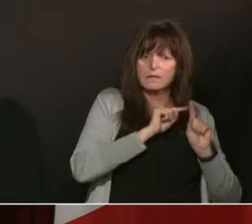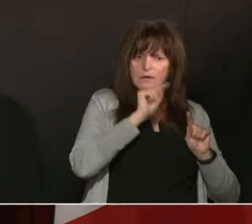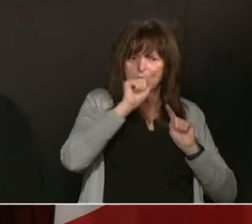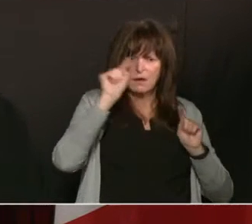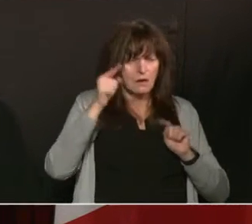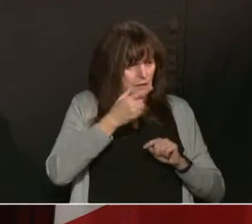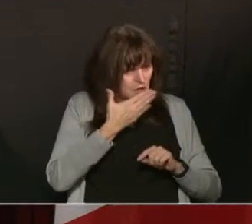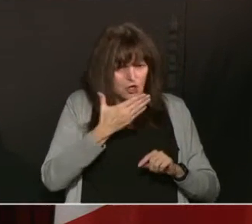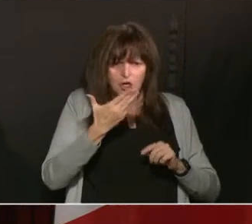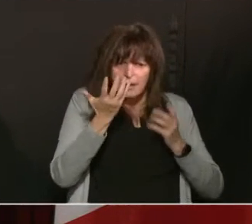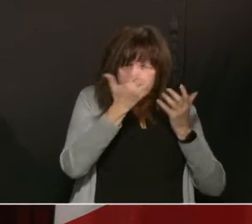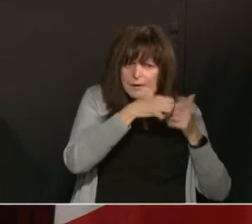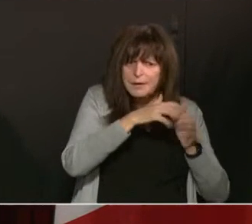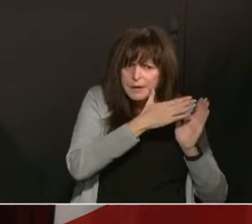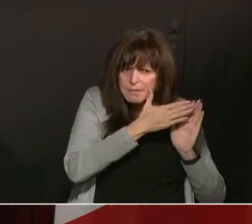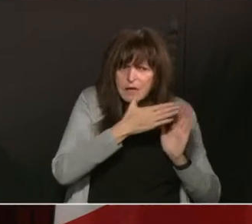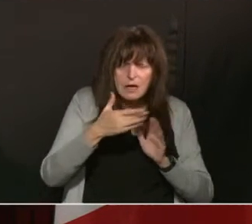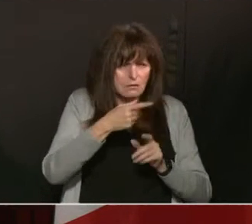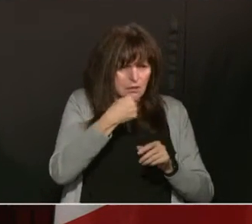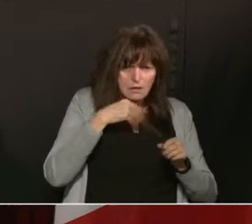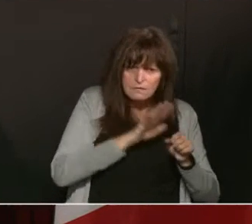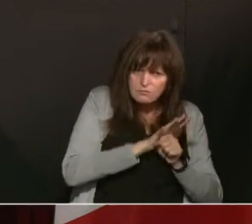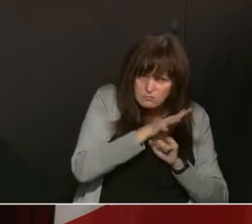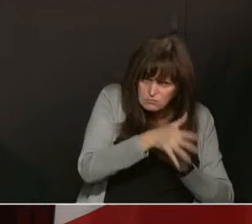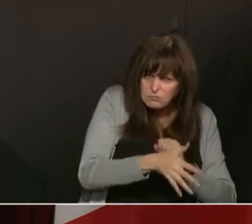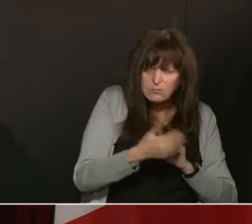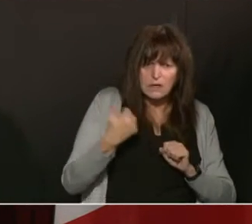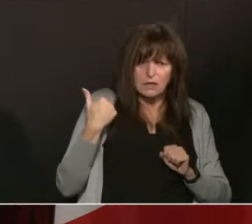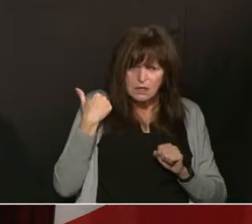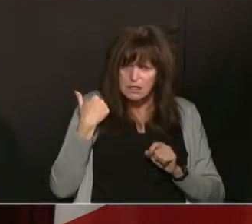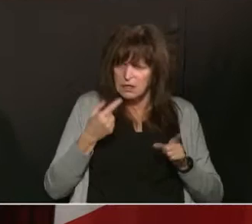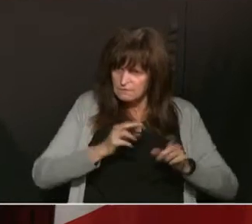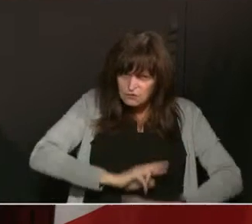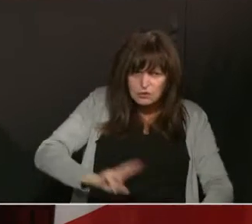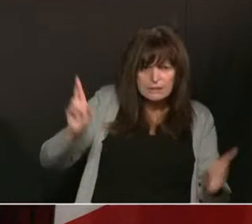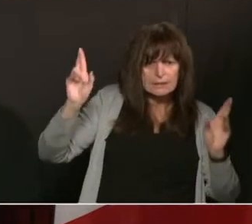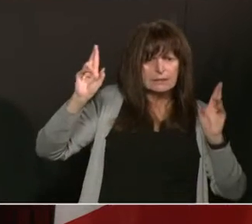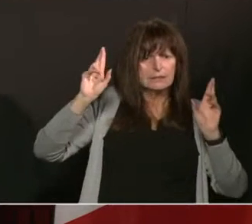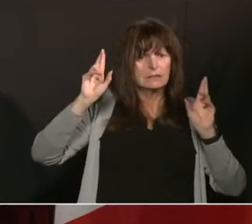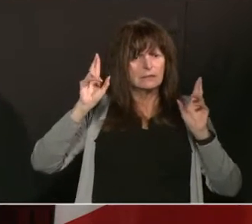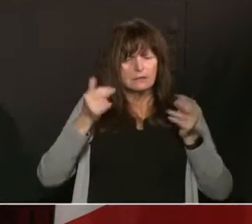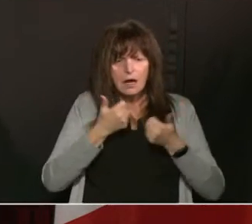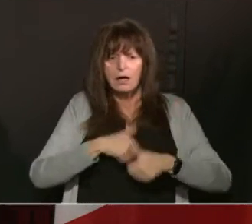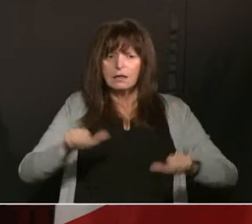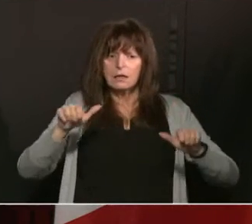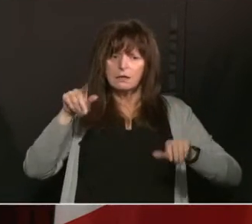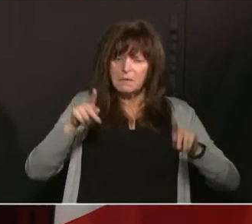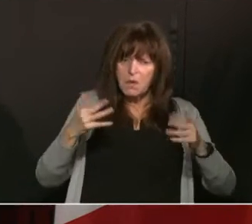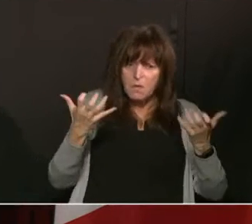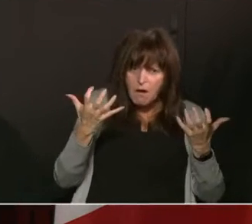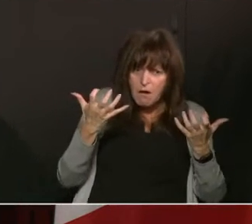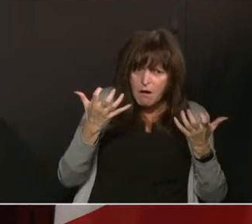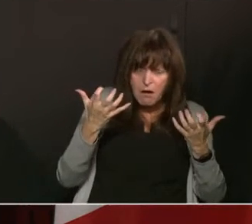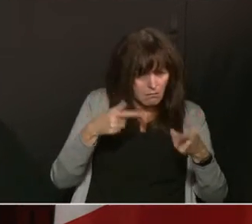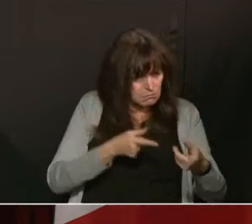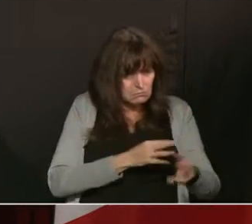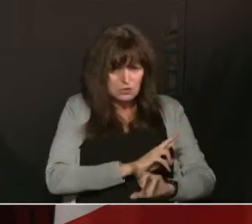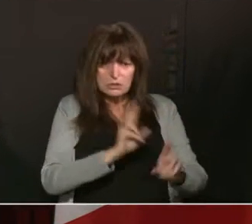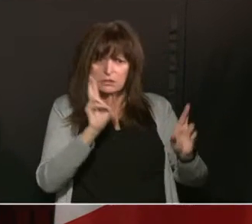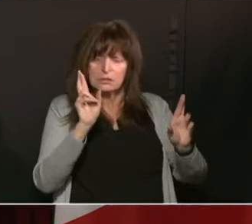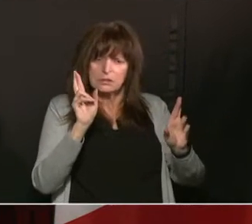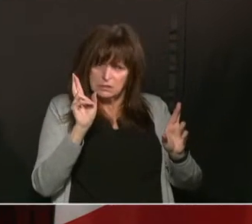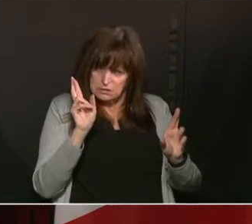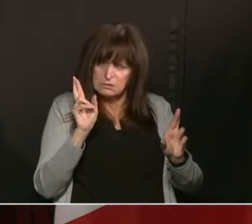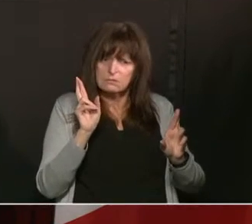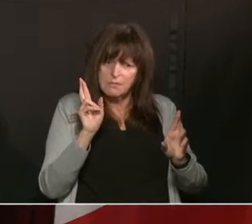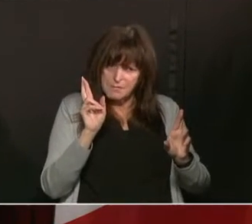dedicated to providing immunization to all of those that want it. And if we can maintain